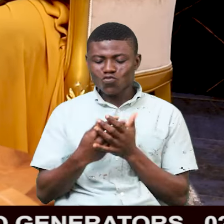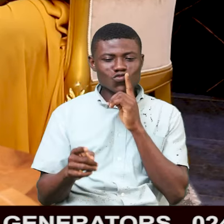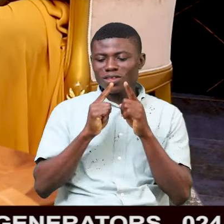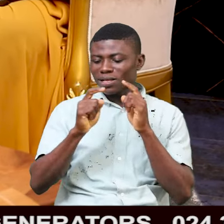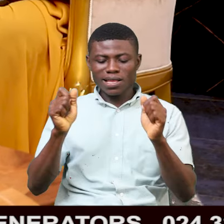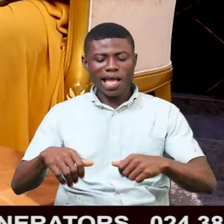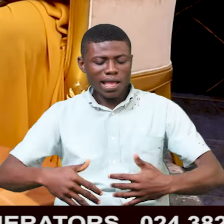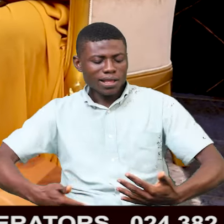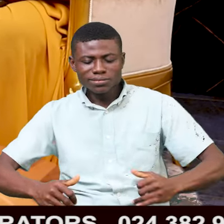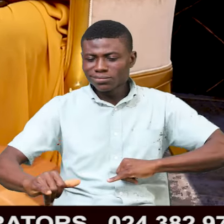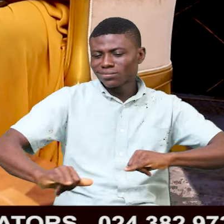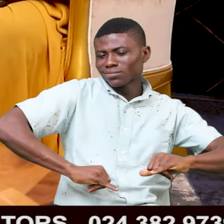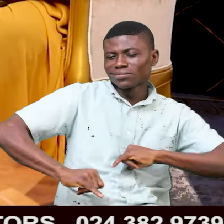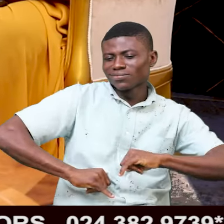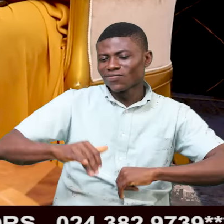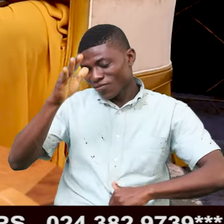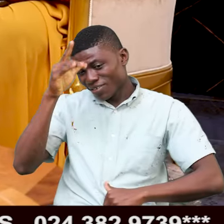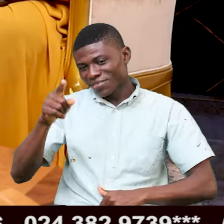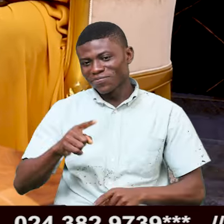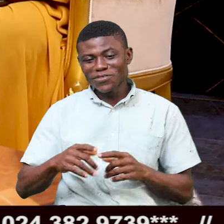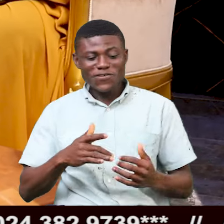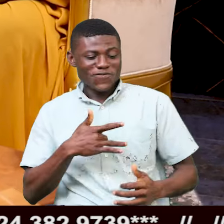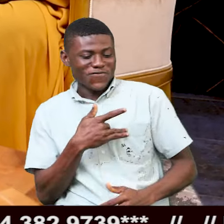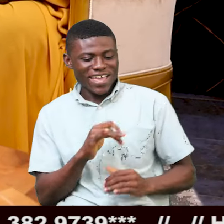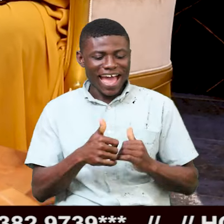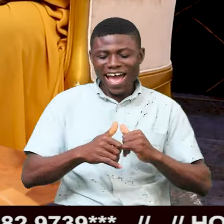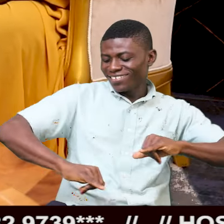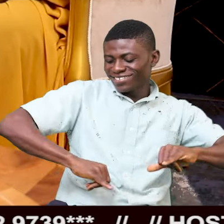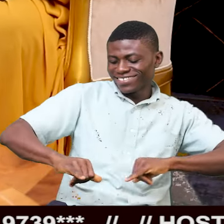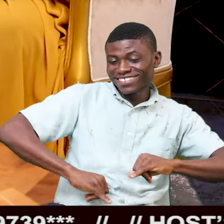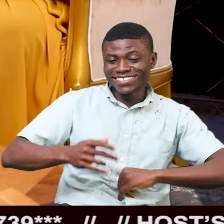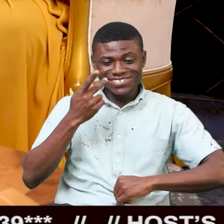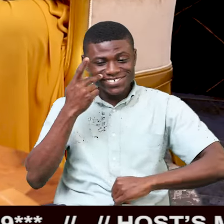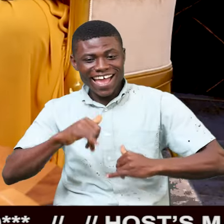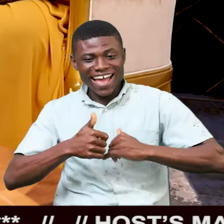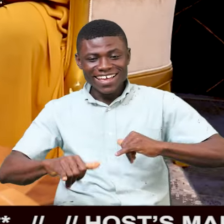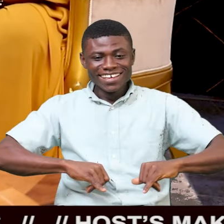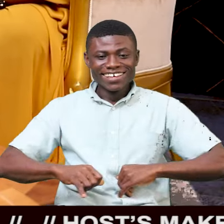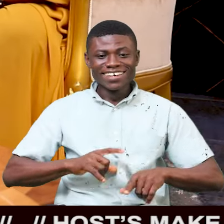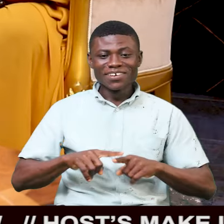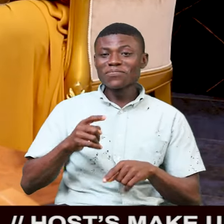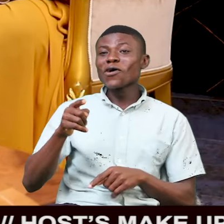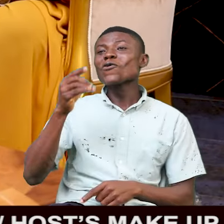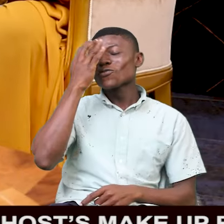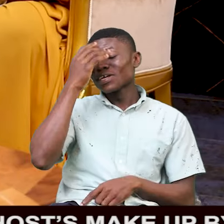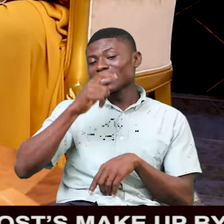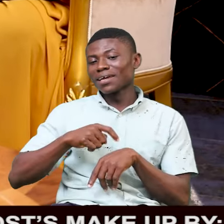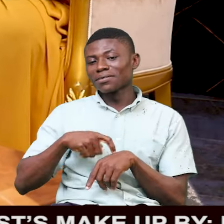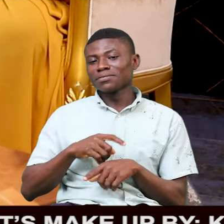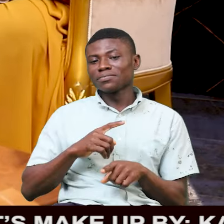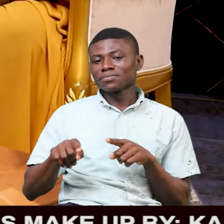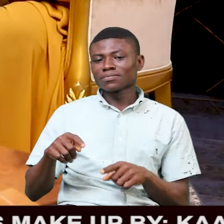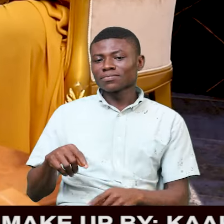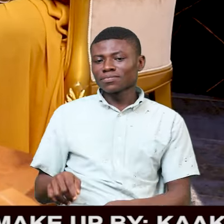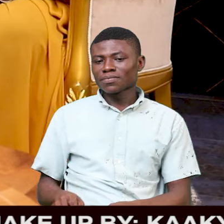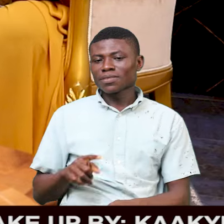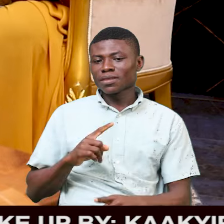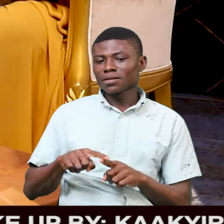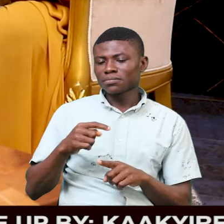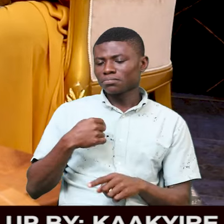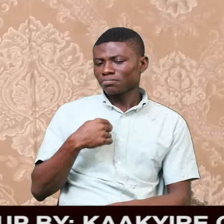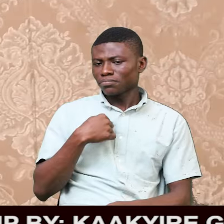toast. Did they feel the vibe? When it was that time, no one me catch it.